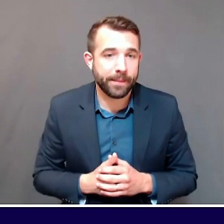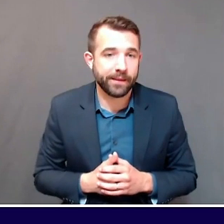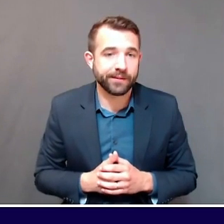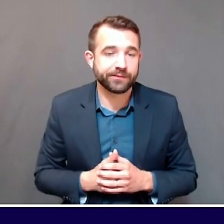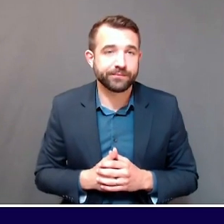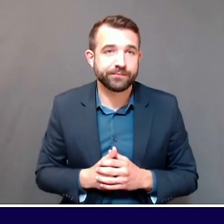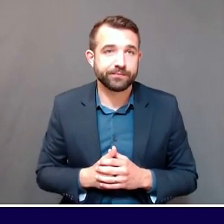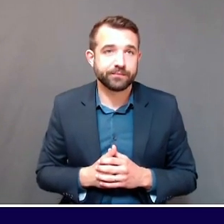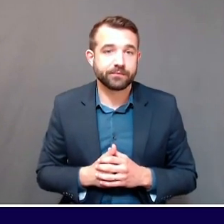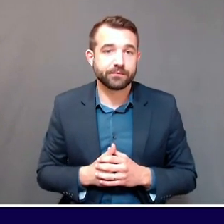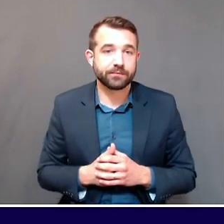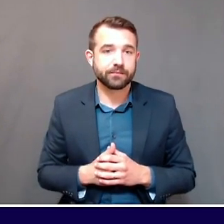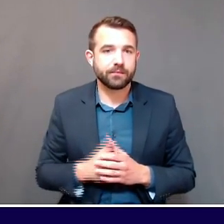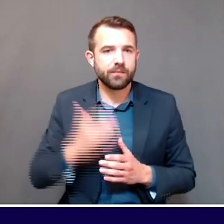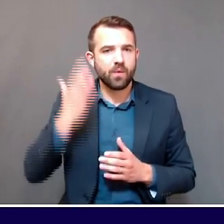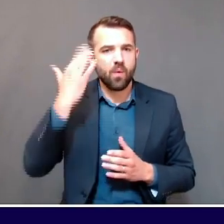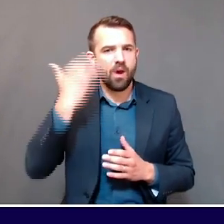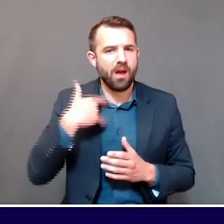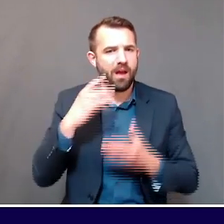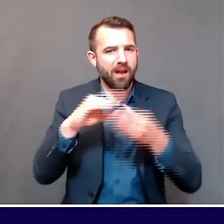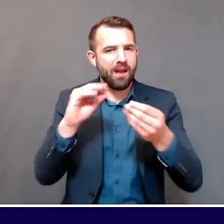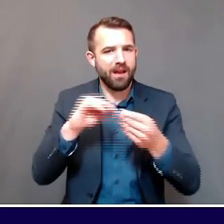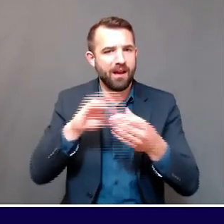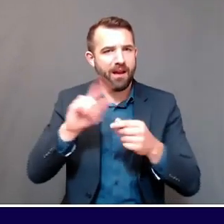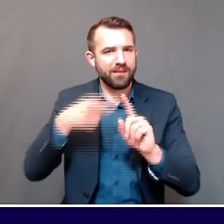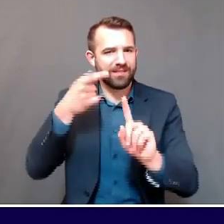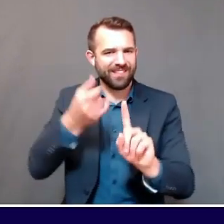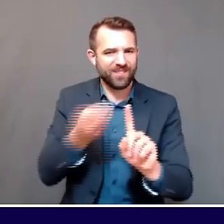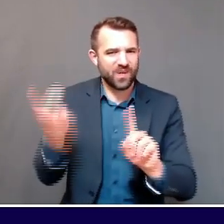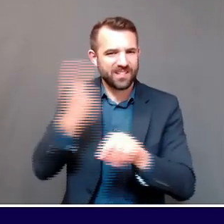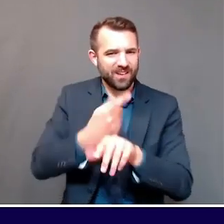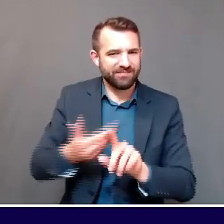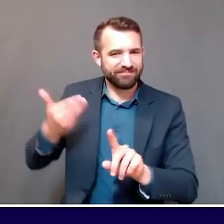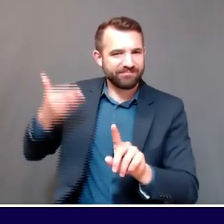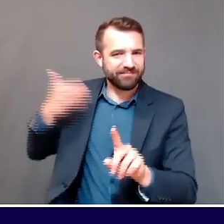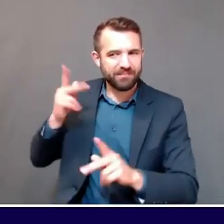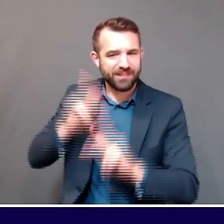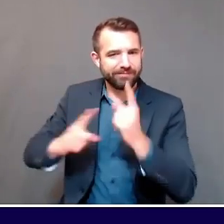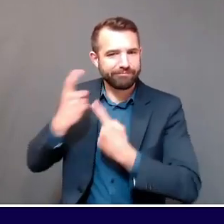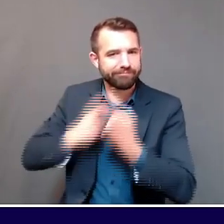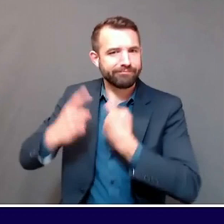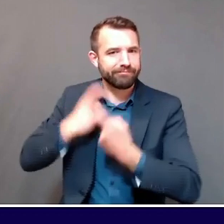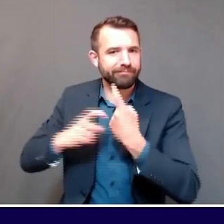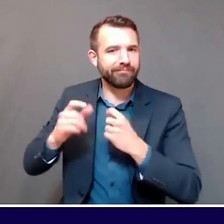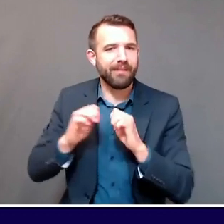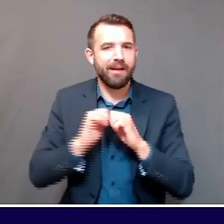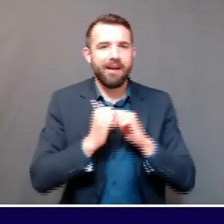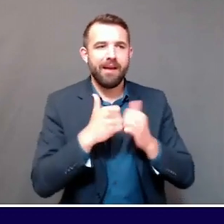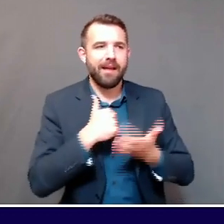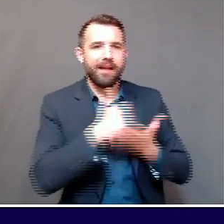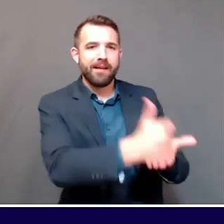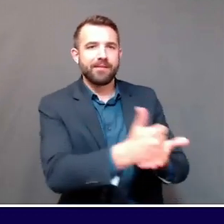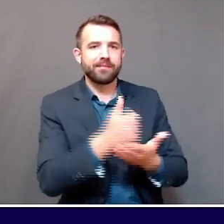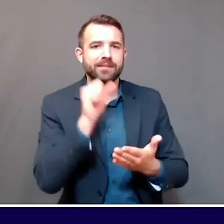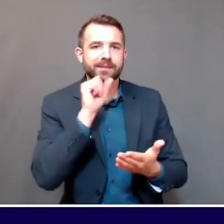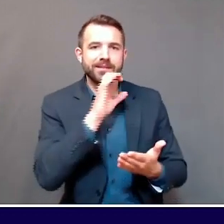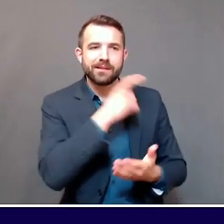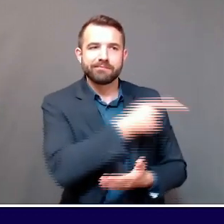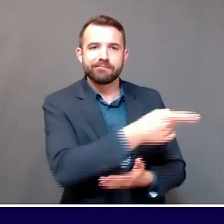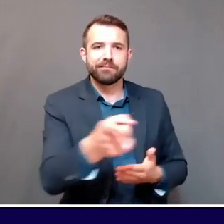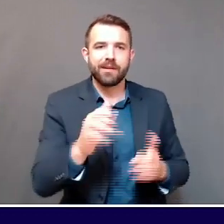over the past several days is, what can we do about elderly members of our communities? How can we help